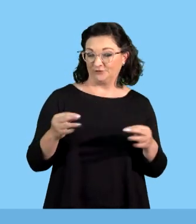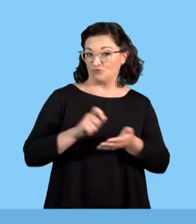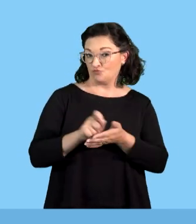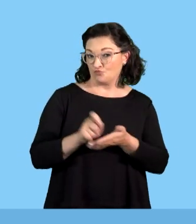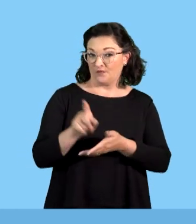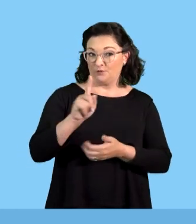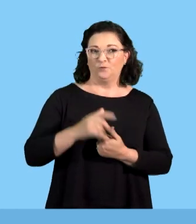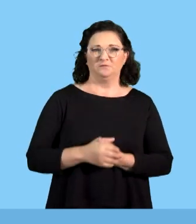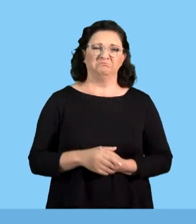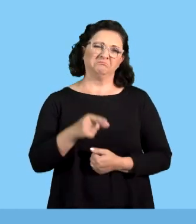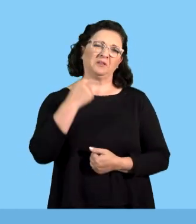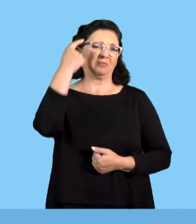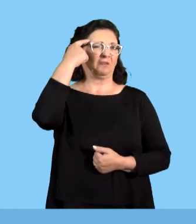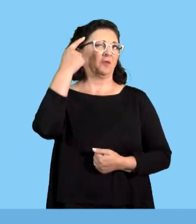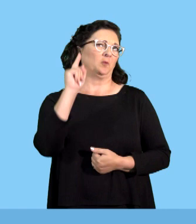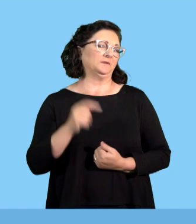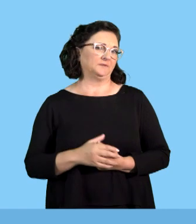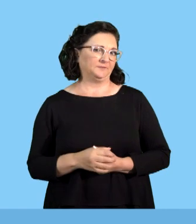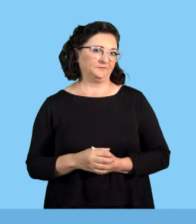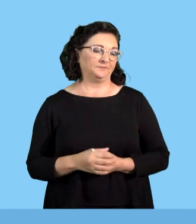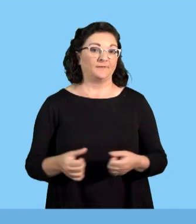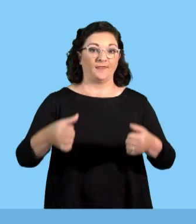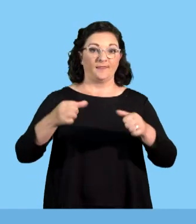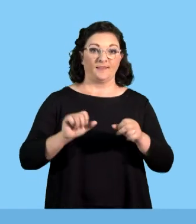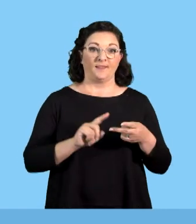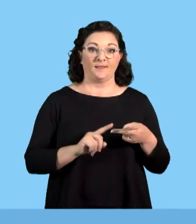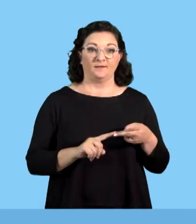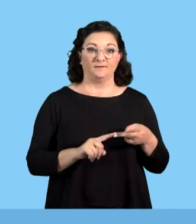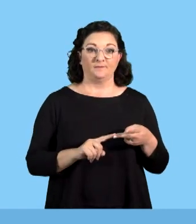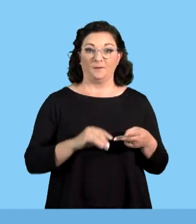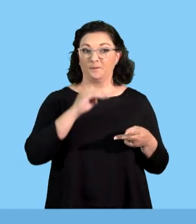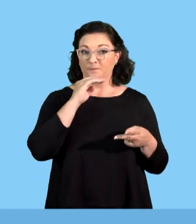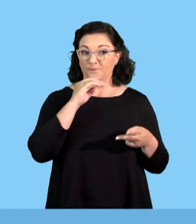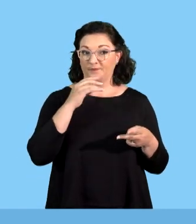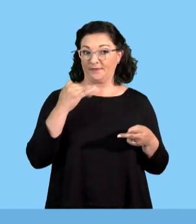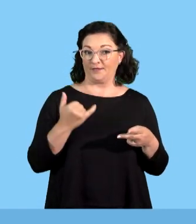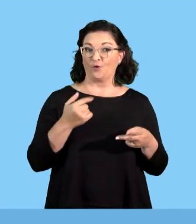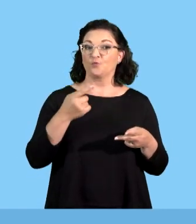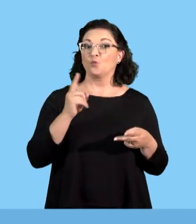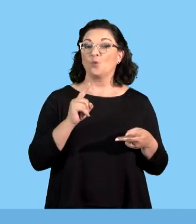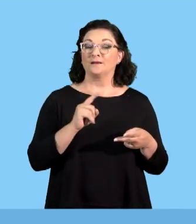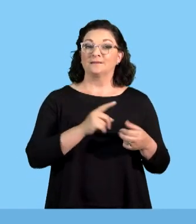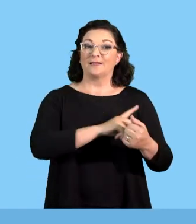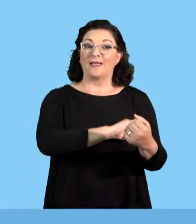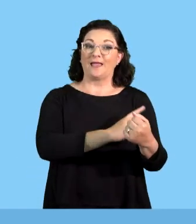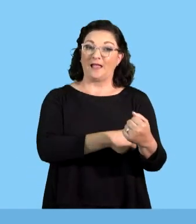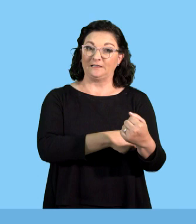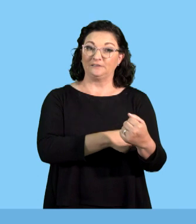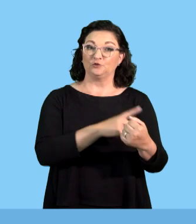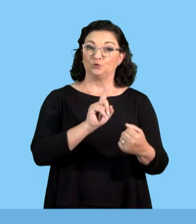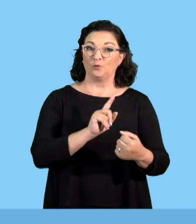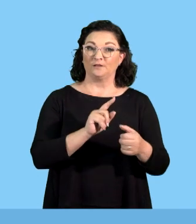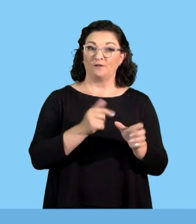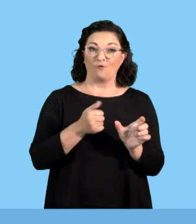down, what would you say? And the next question wants us to write down the type of energy that a